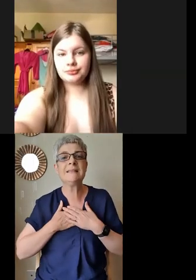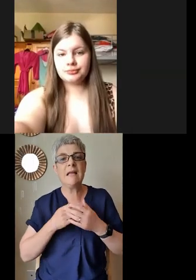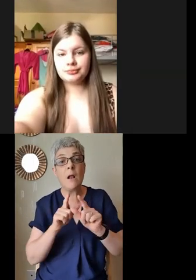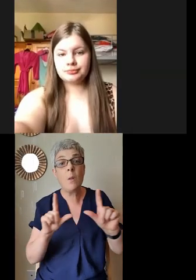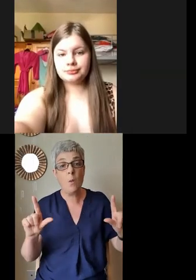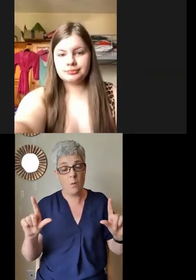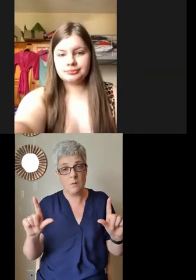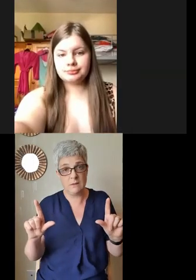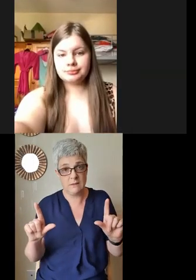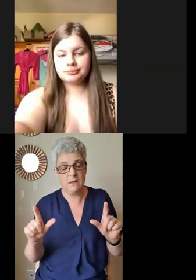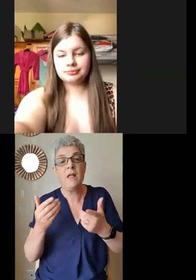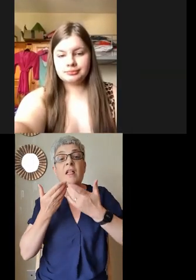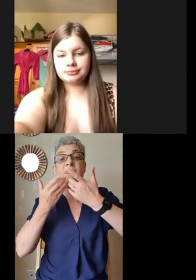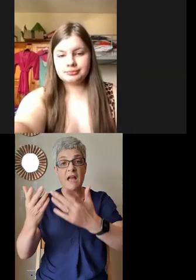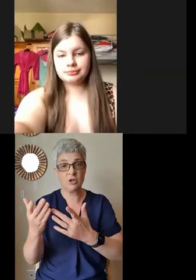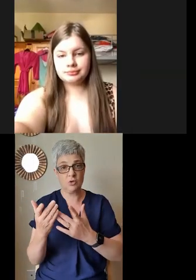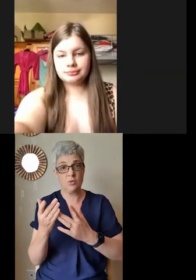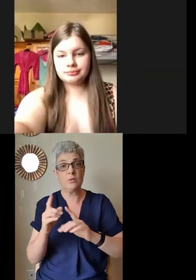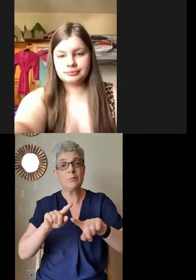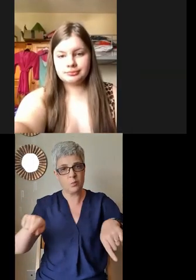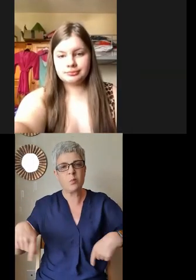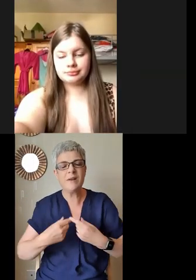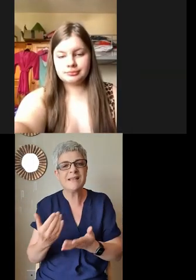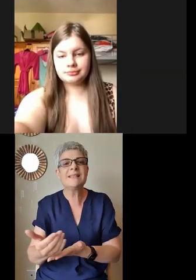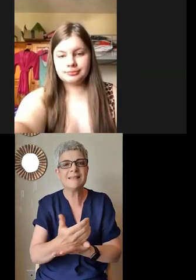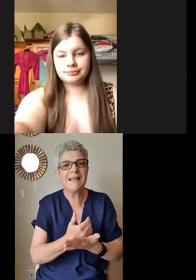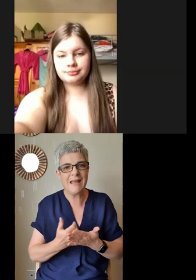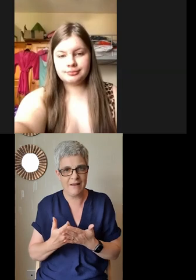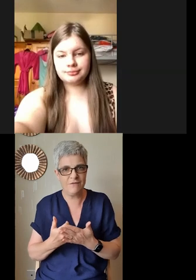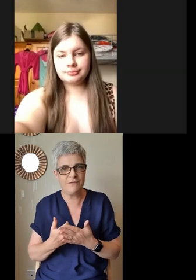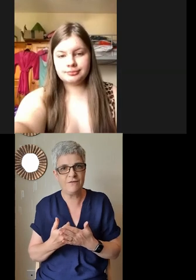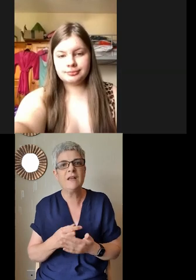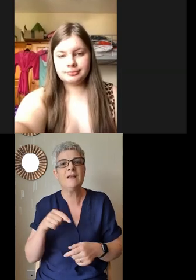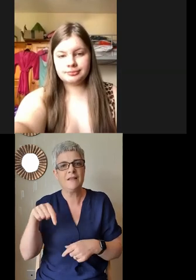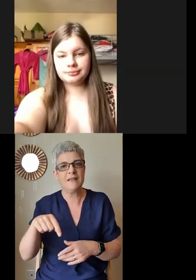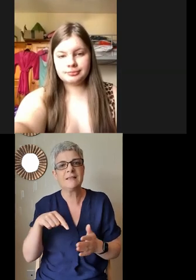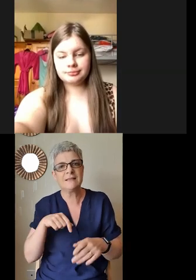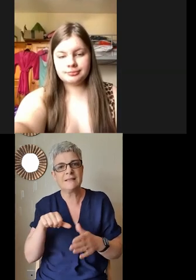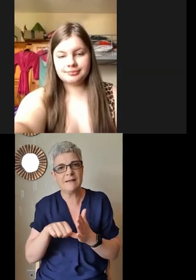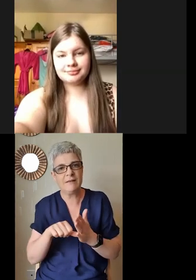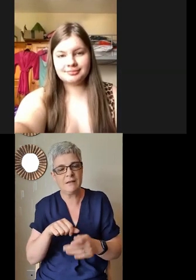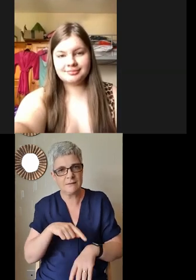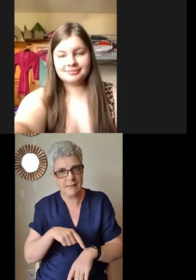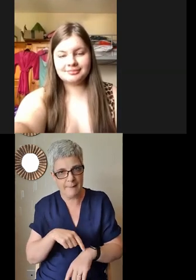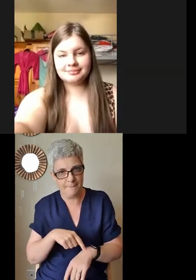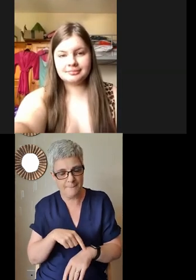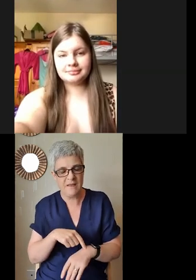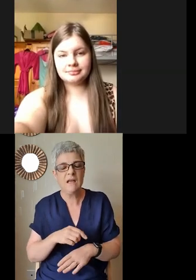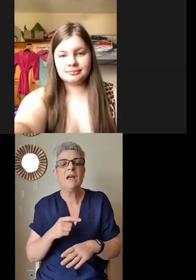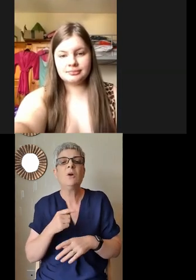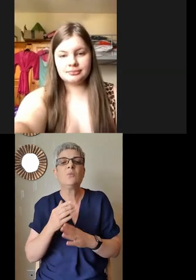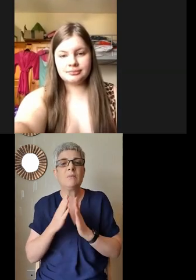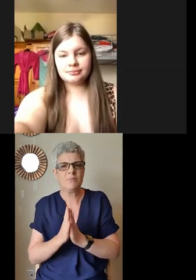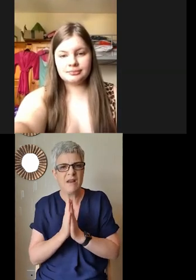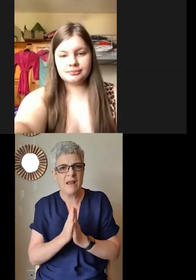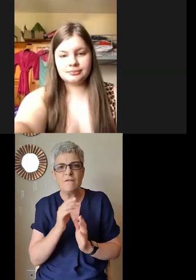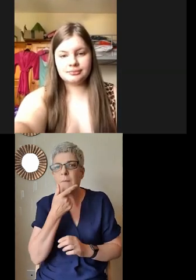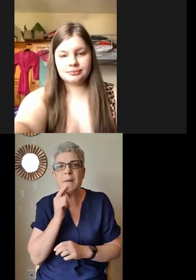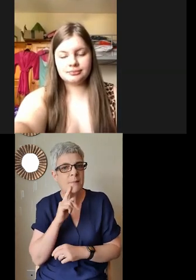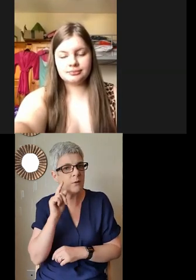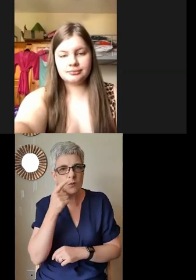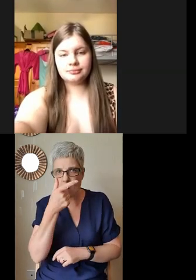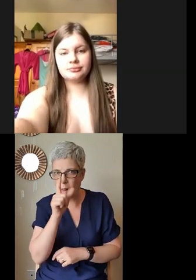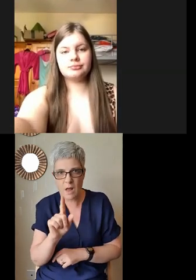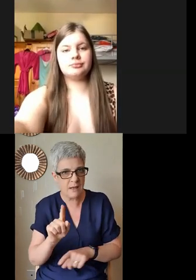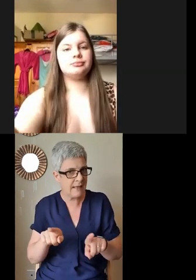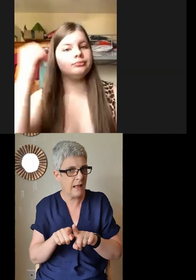Dear Lord, thank you for keeping us safe in this difficult time. We pray for those who aren't as fortunate as us and